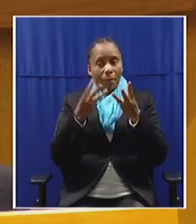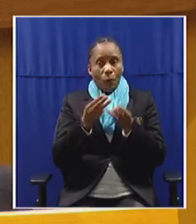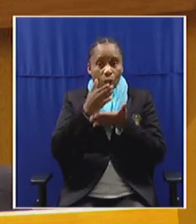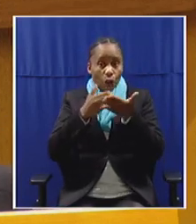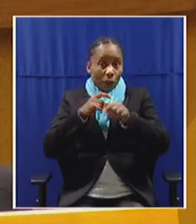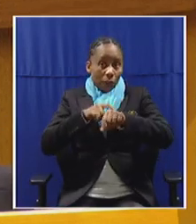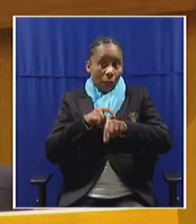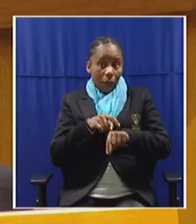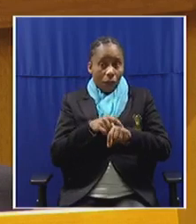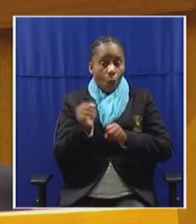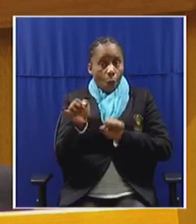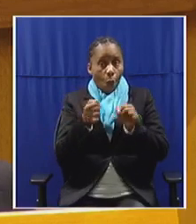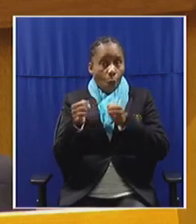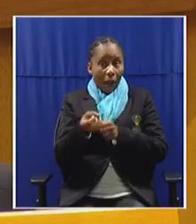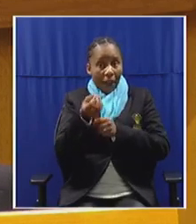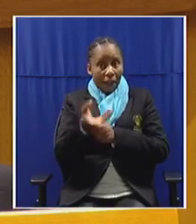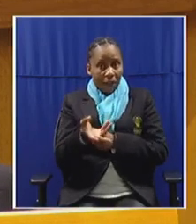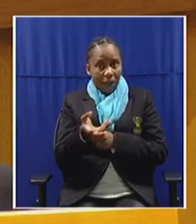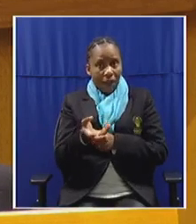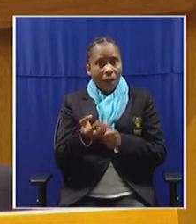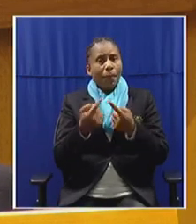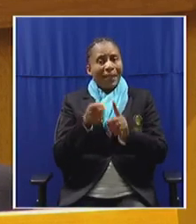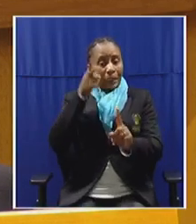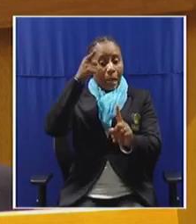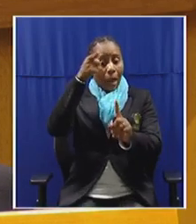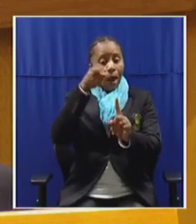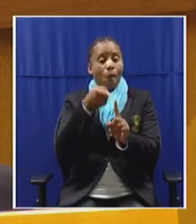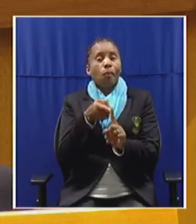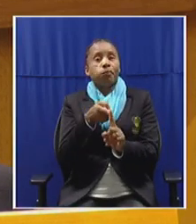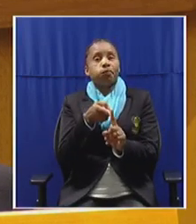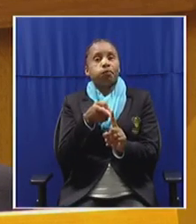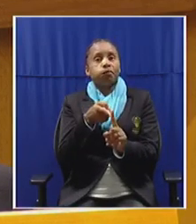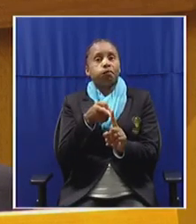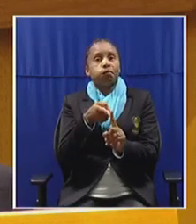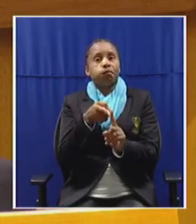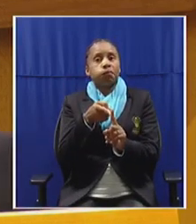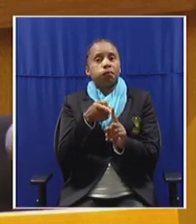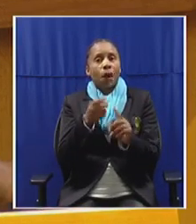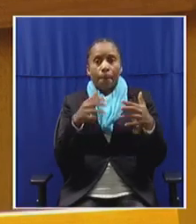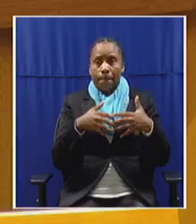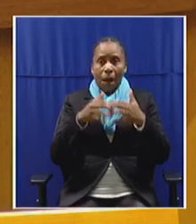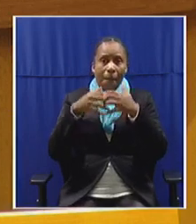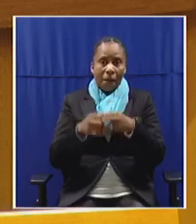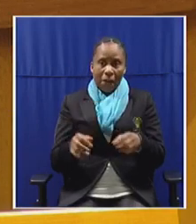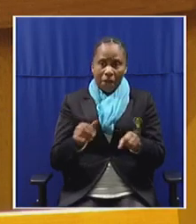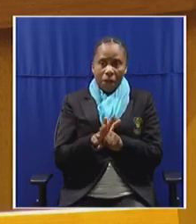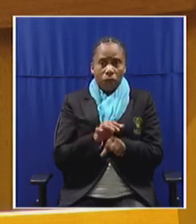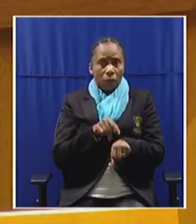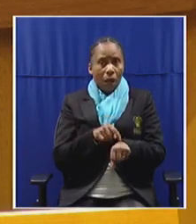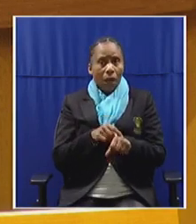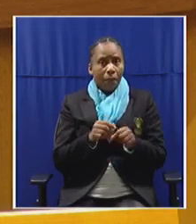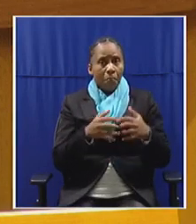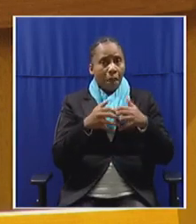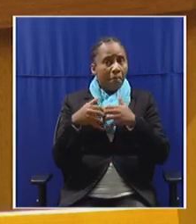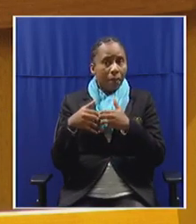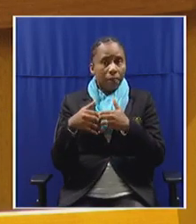employment, it's not aimed at creating permanence. But